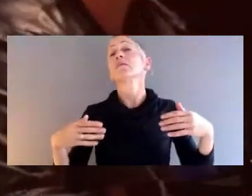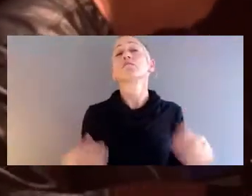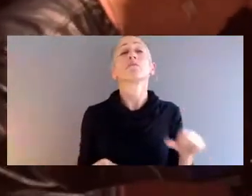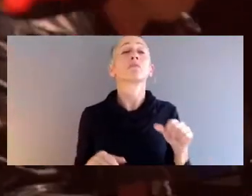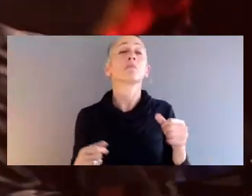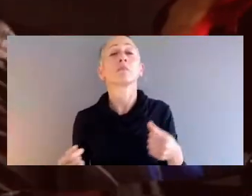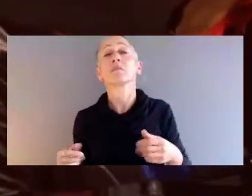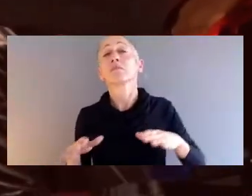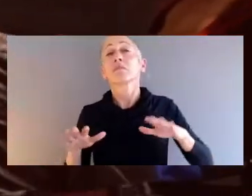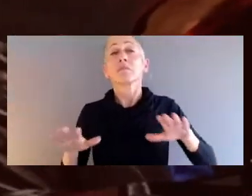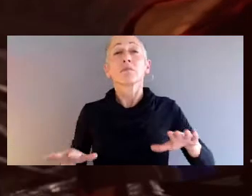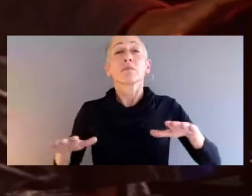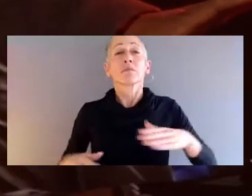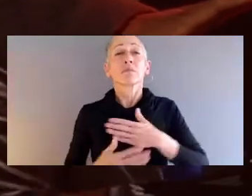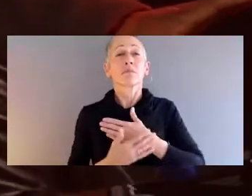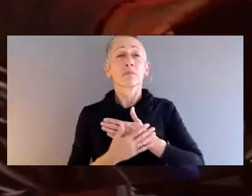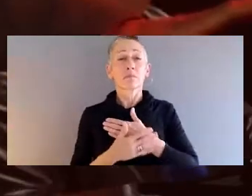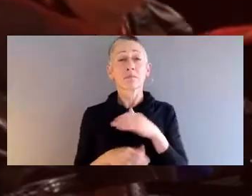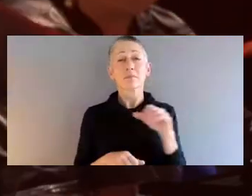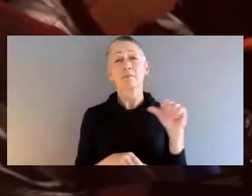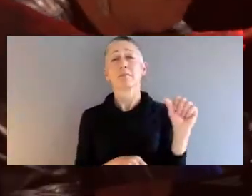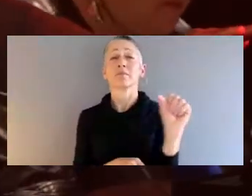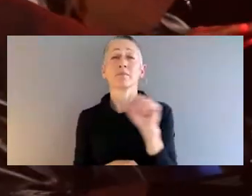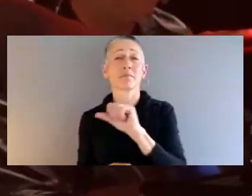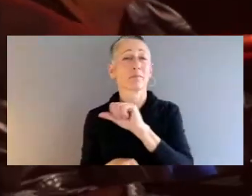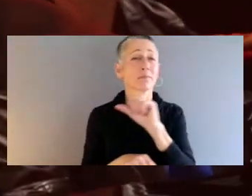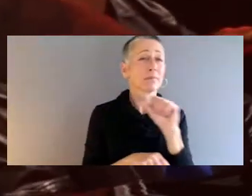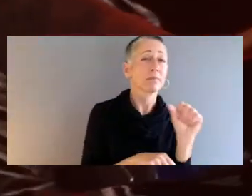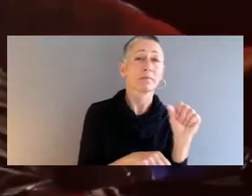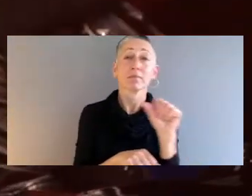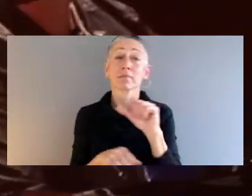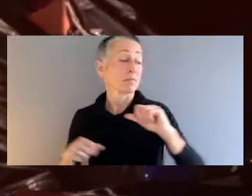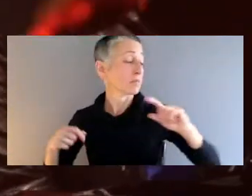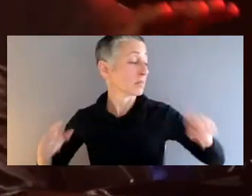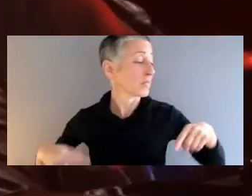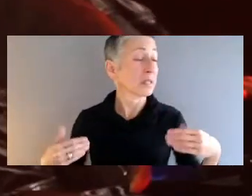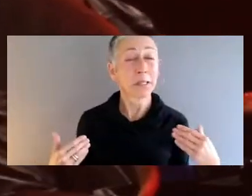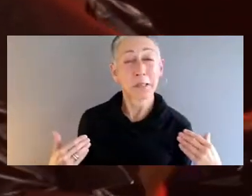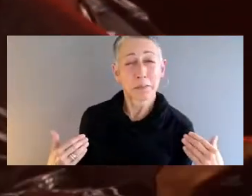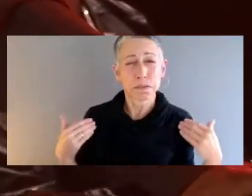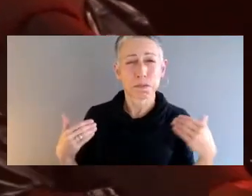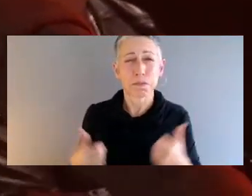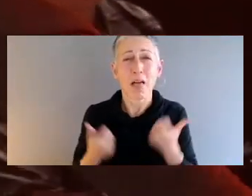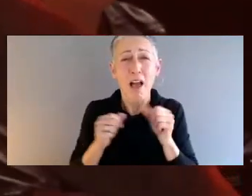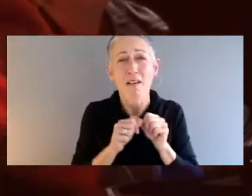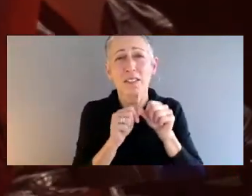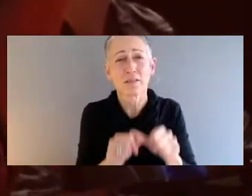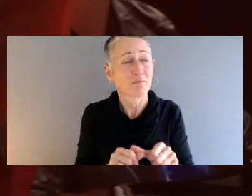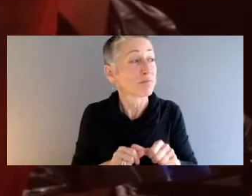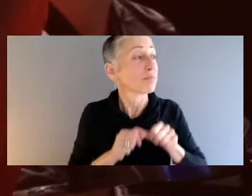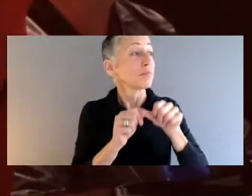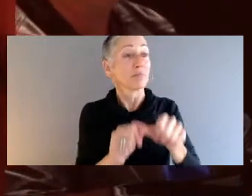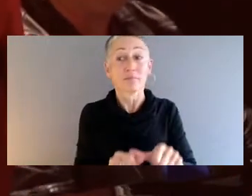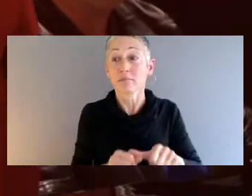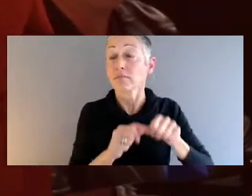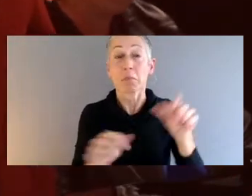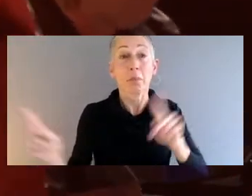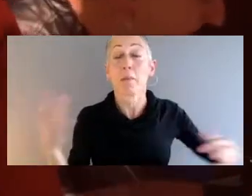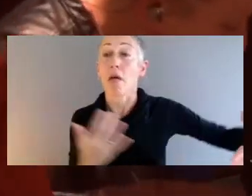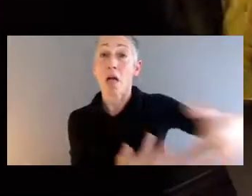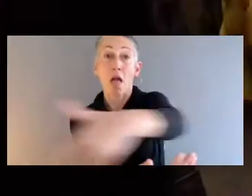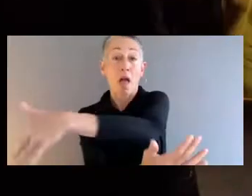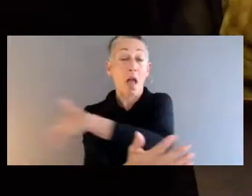bones. Wheels turn, life carries on. Wheels turn, life carries